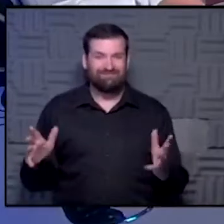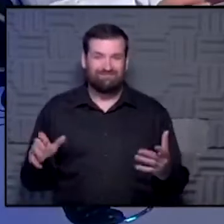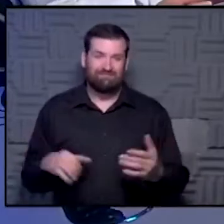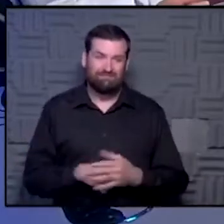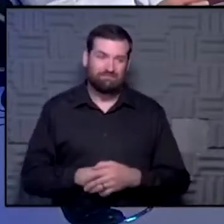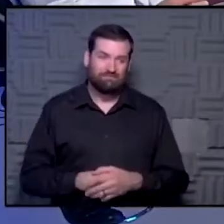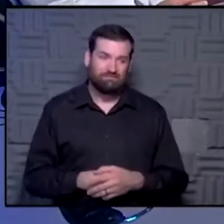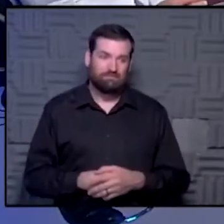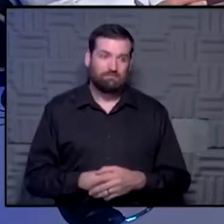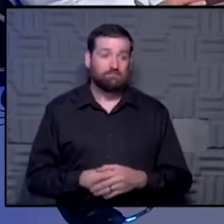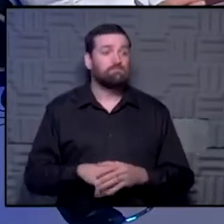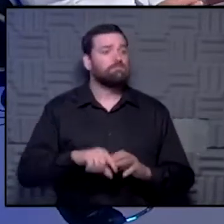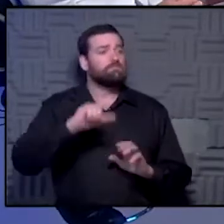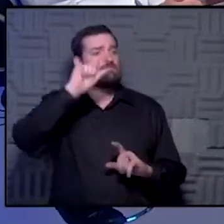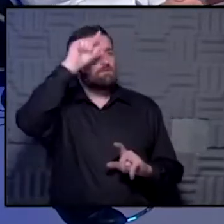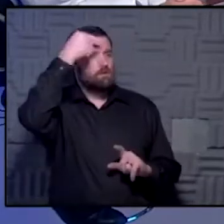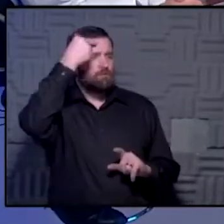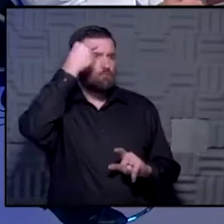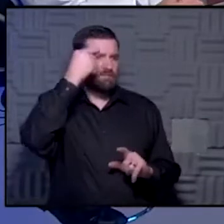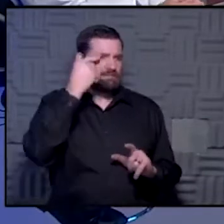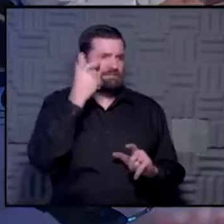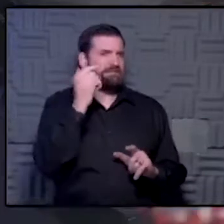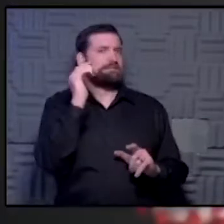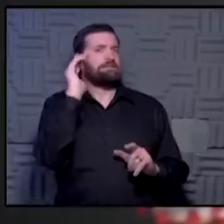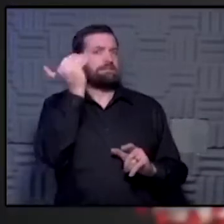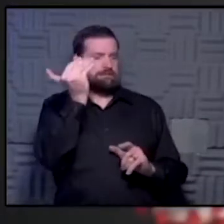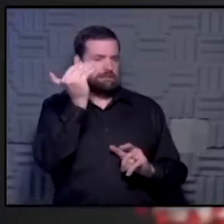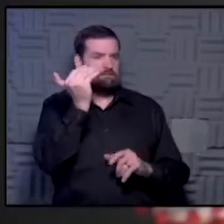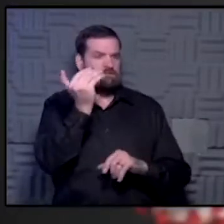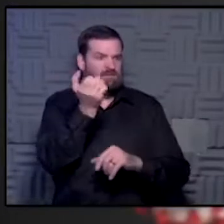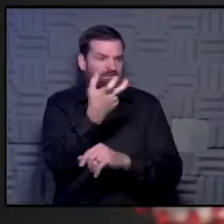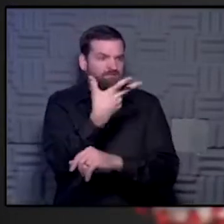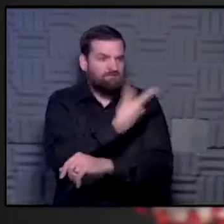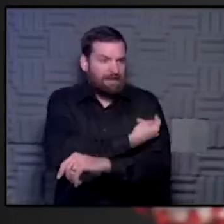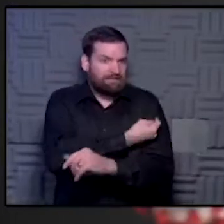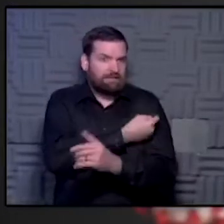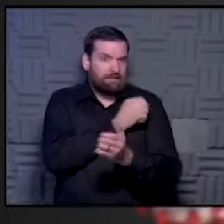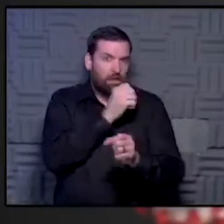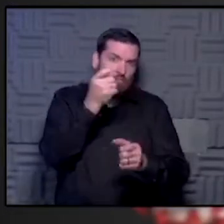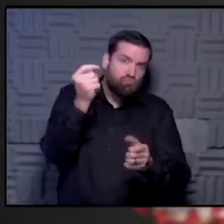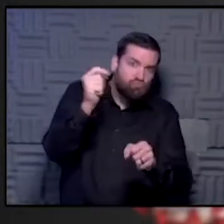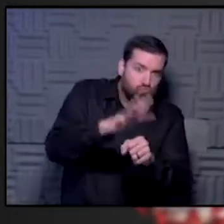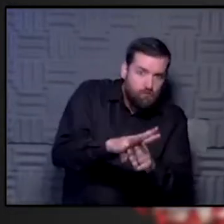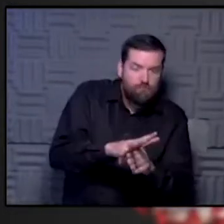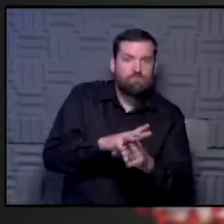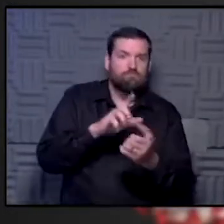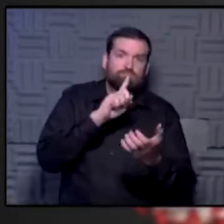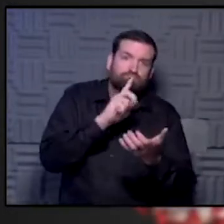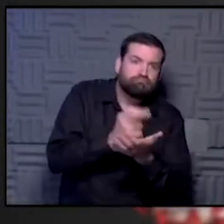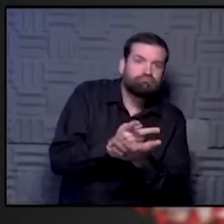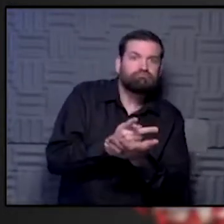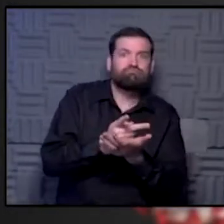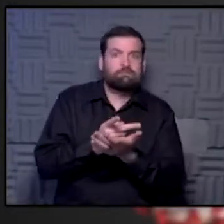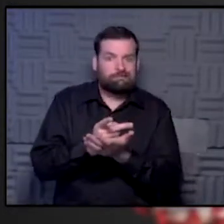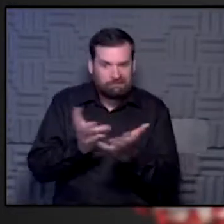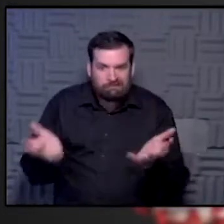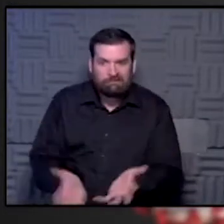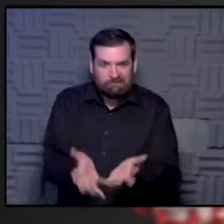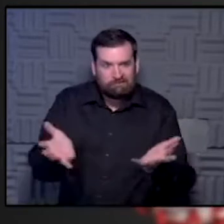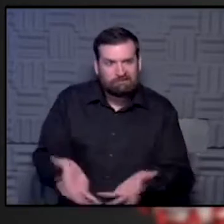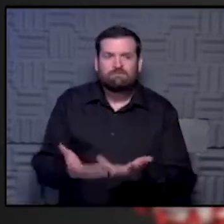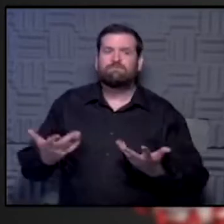All right. The government seems to be pushing vaccine approval. How confident can the public be in the safety of these rush